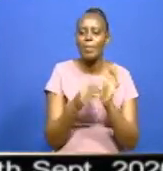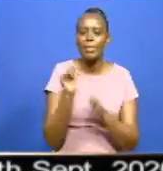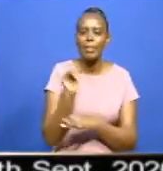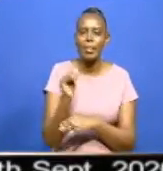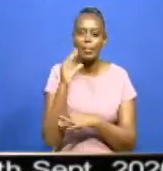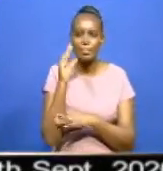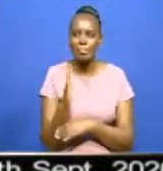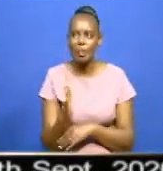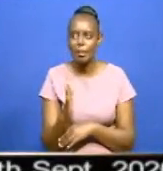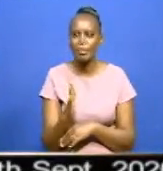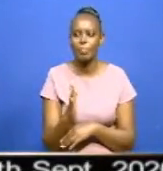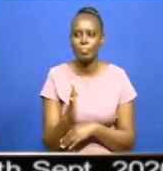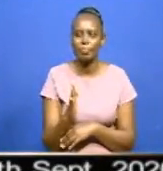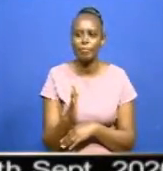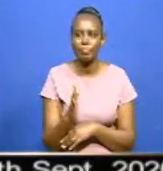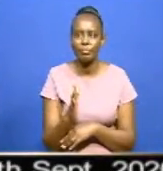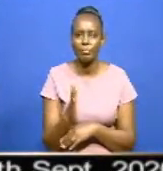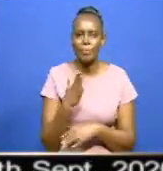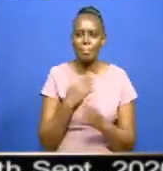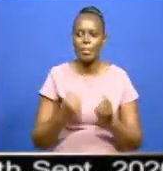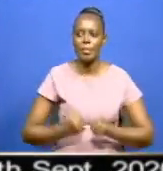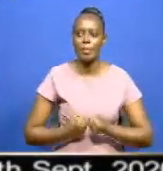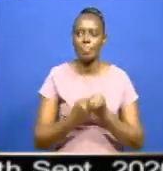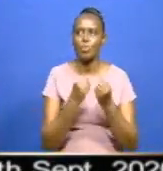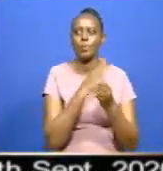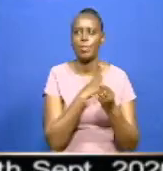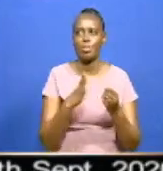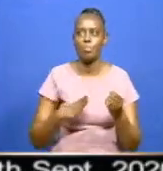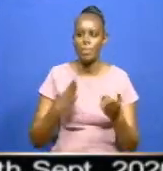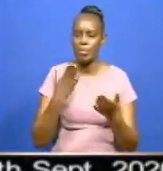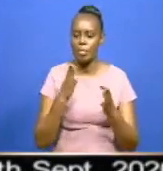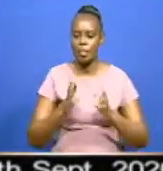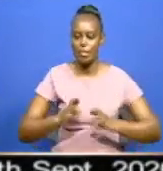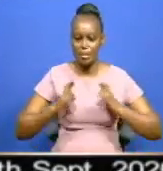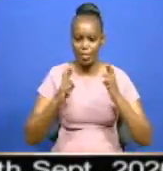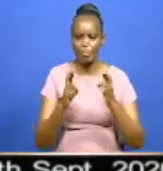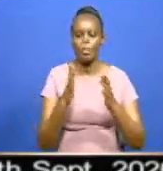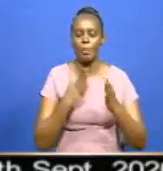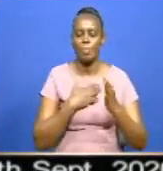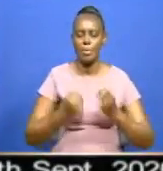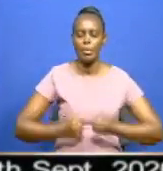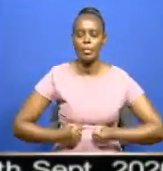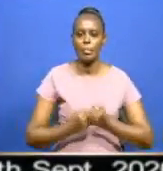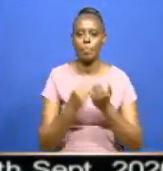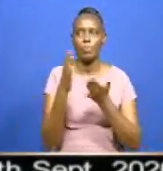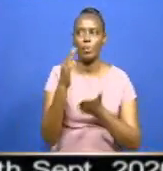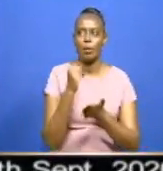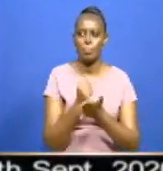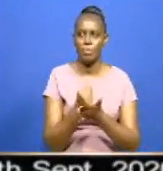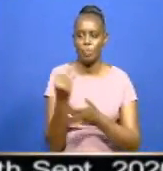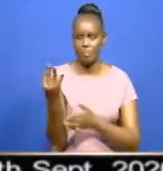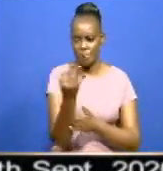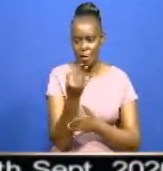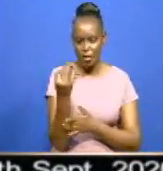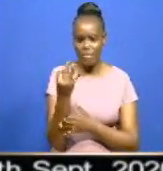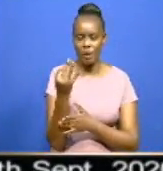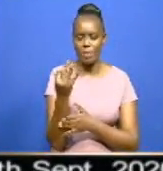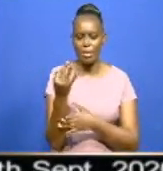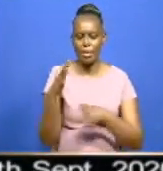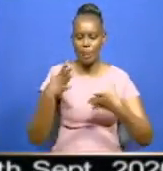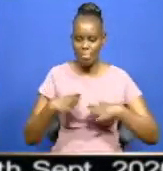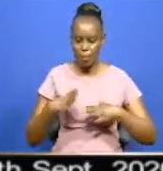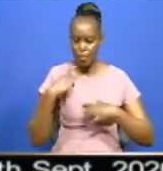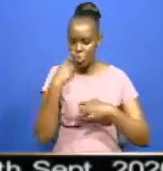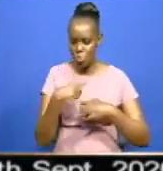Mr. Speaker, I support the committee's report, and I support appointment of the 3 candidates